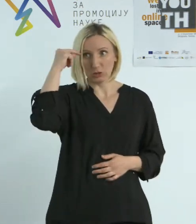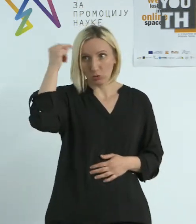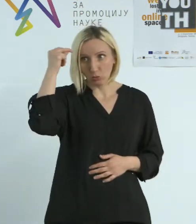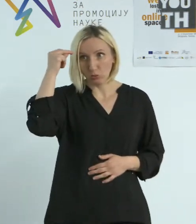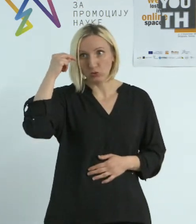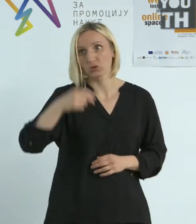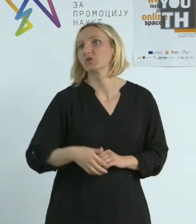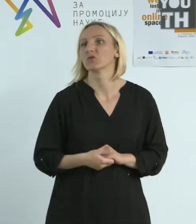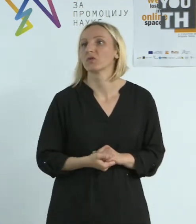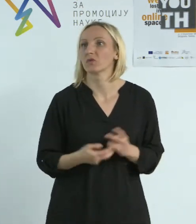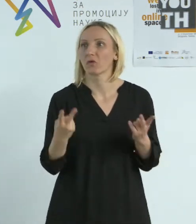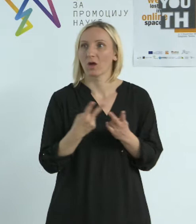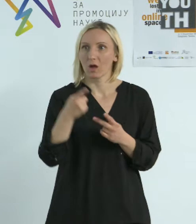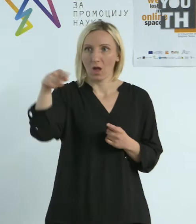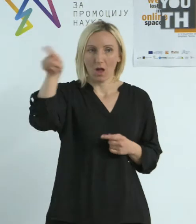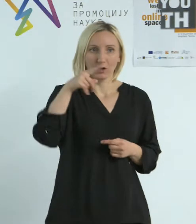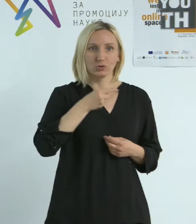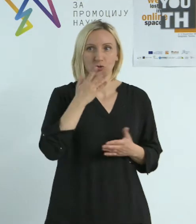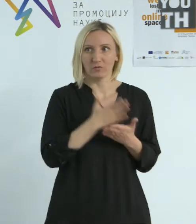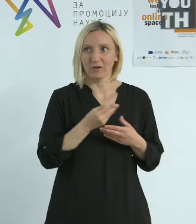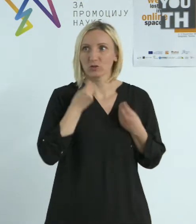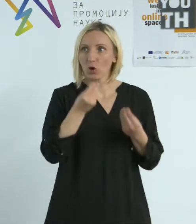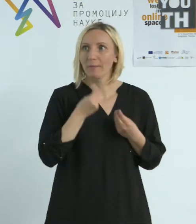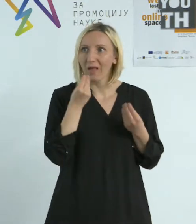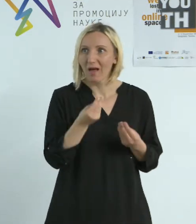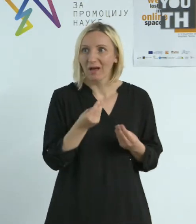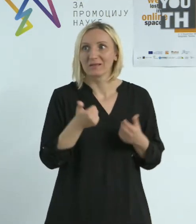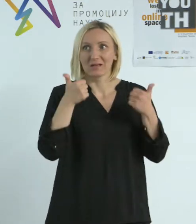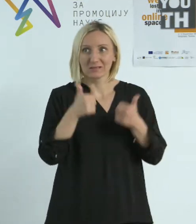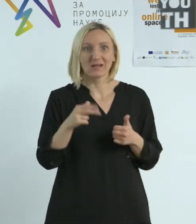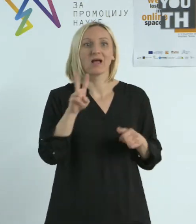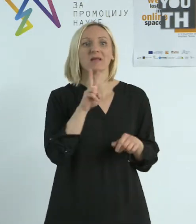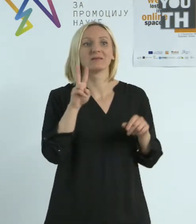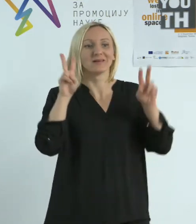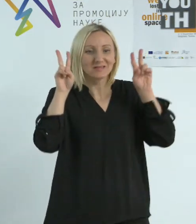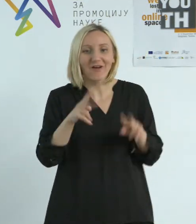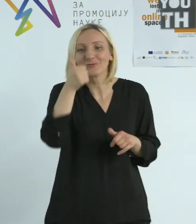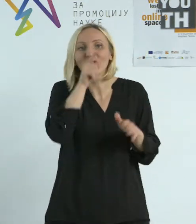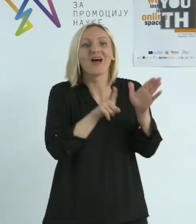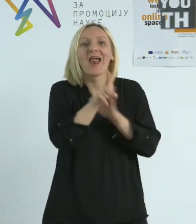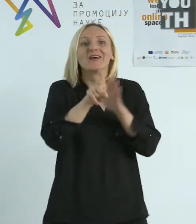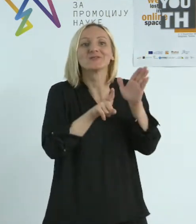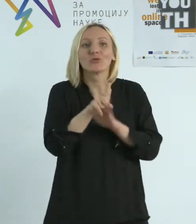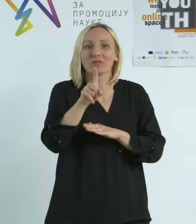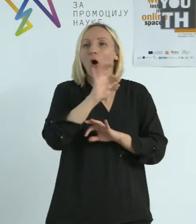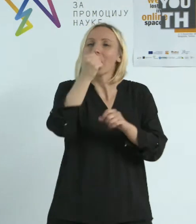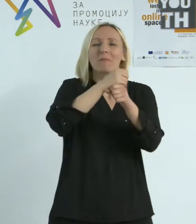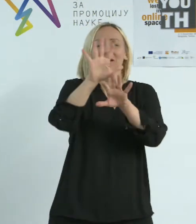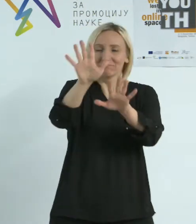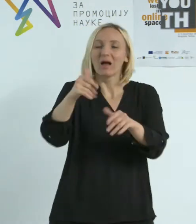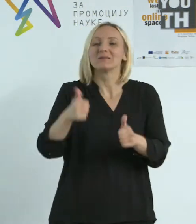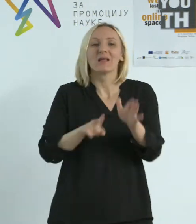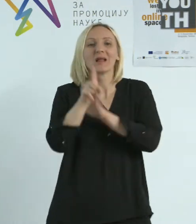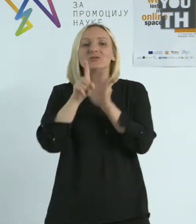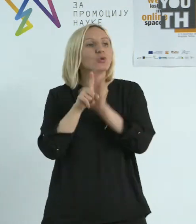saw, like Jumbo's played. But now we have the reality about the results of participants, and it